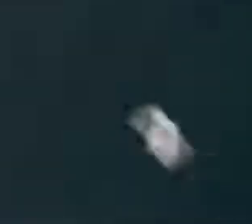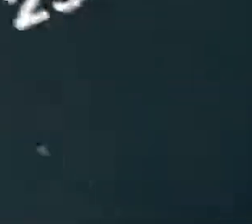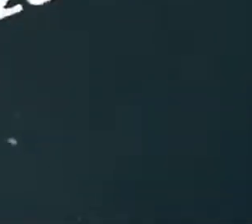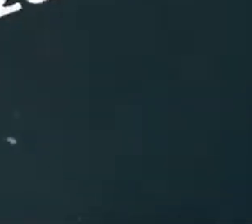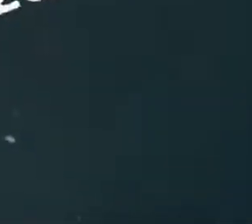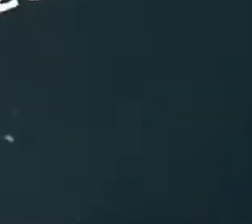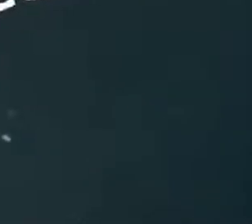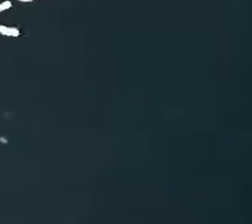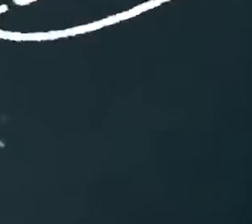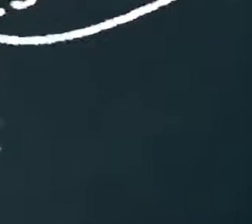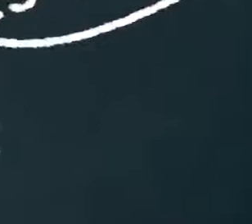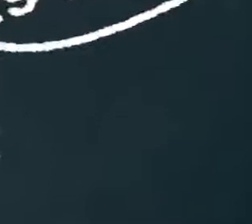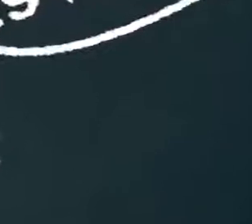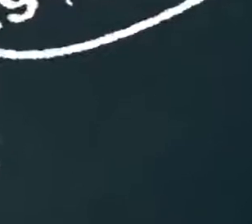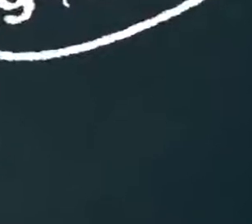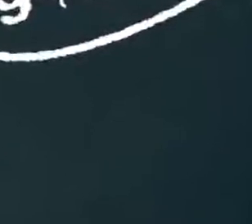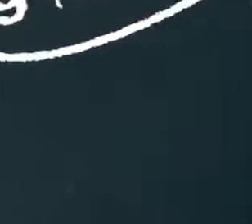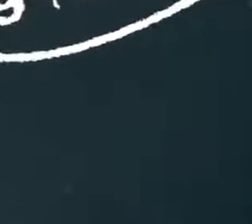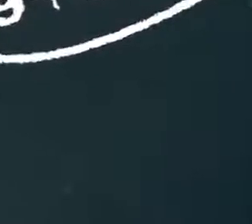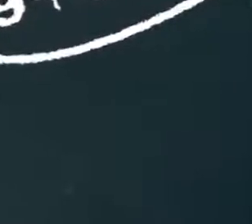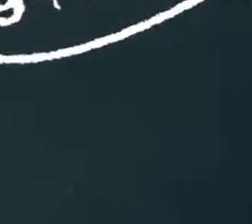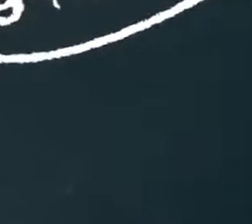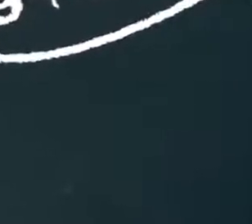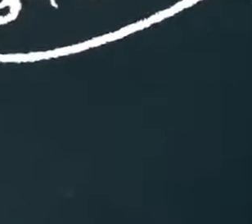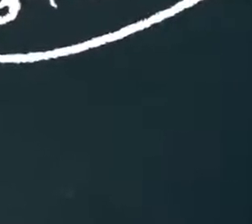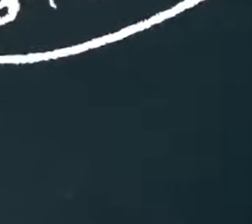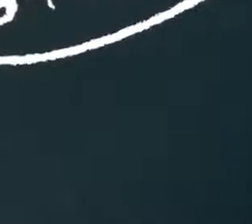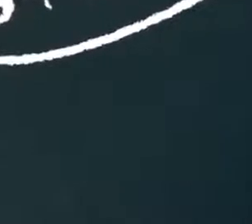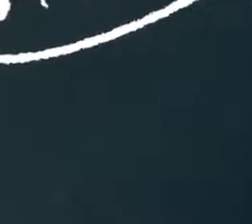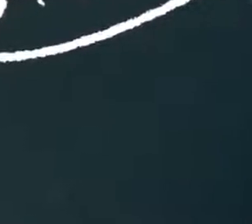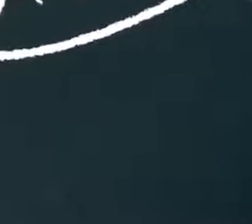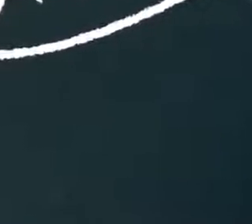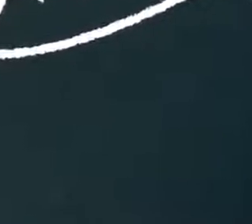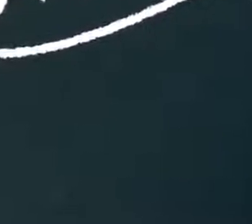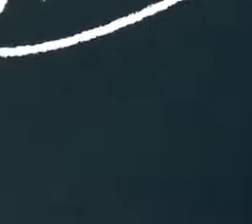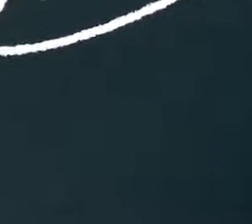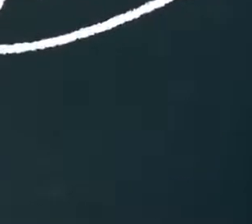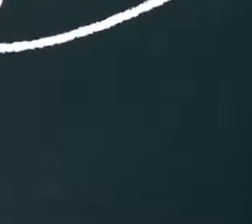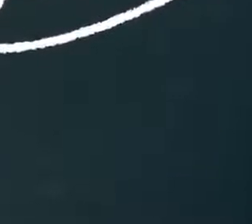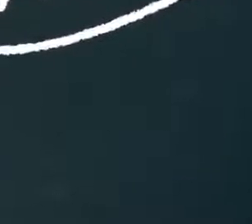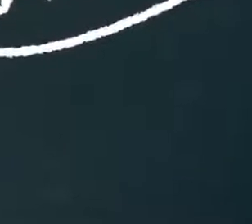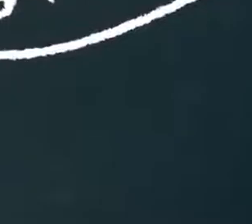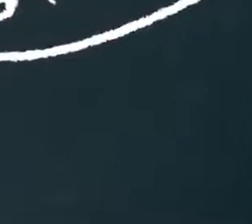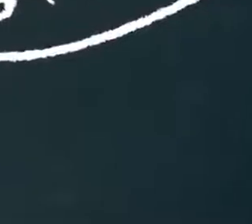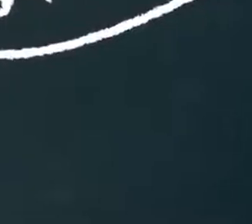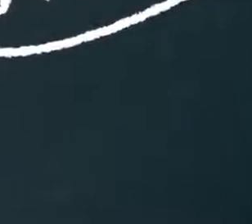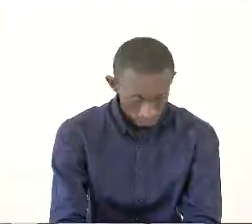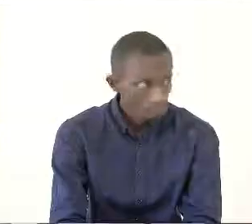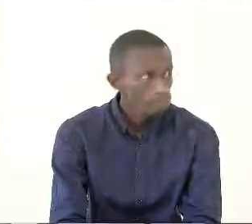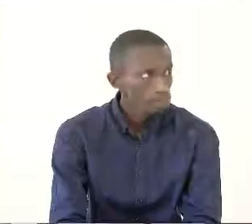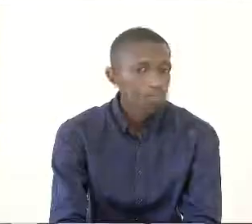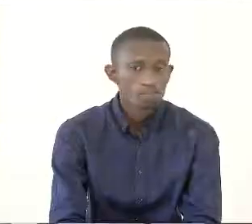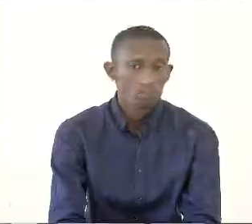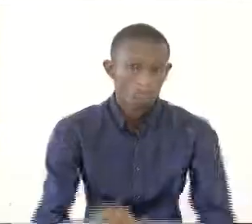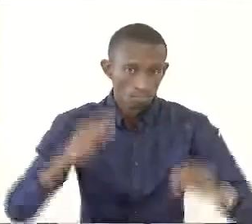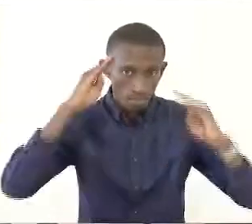Welcome to Study Time, a televised home learning program produced by Rwanda Education Board.